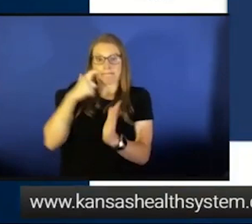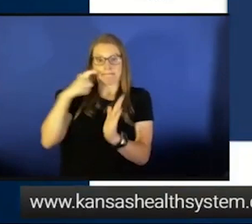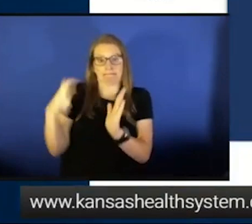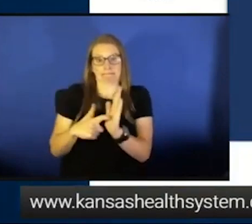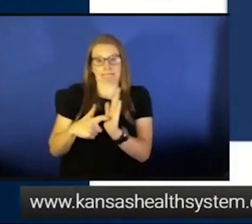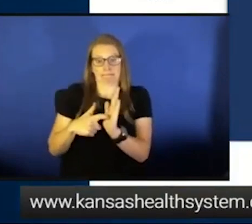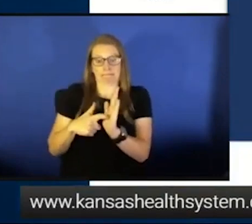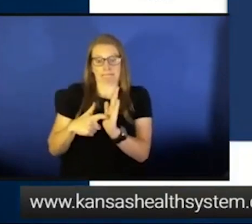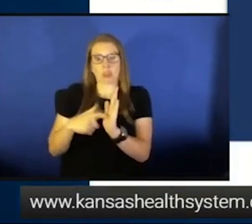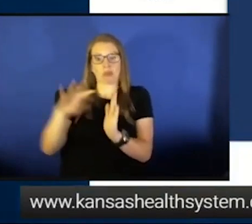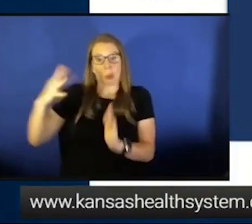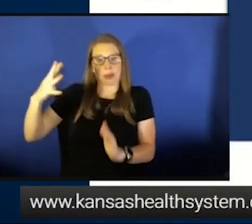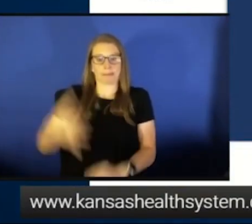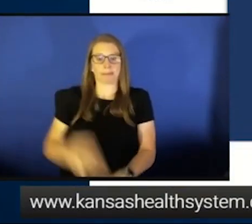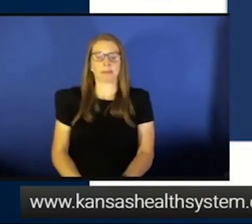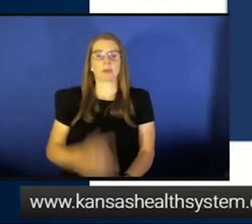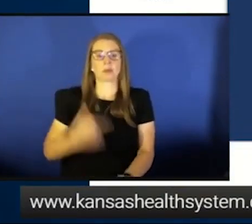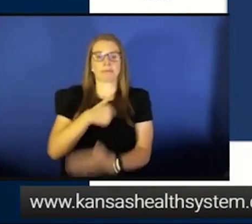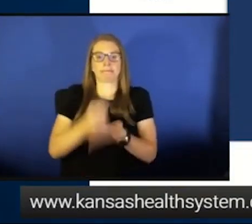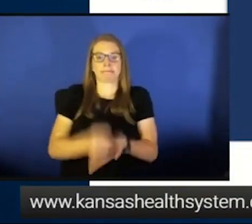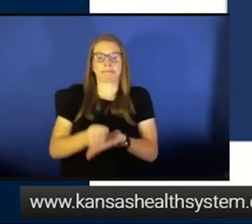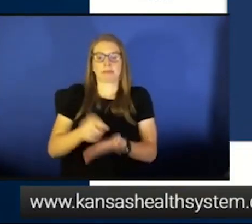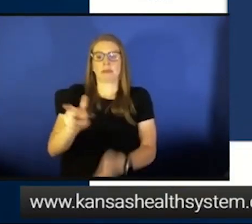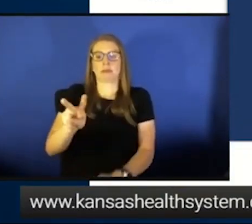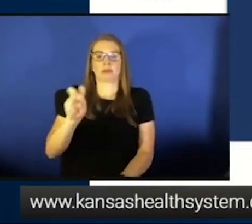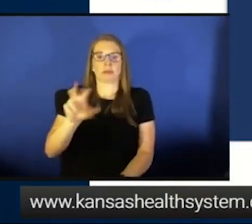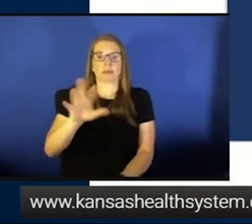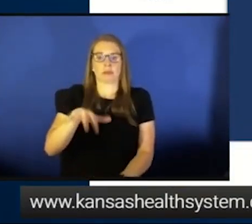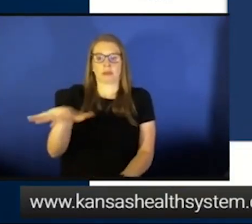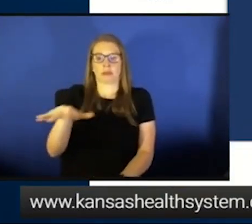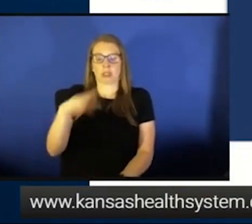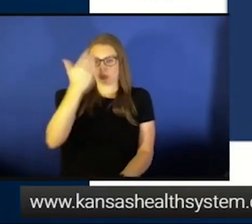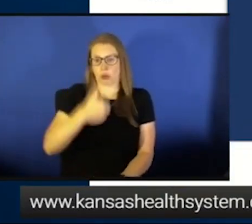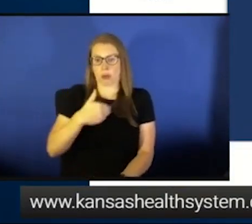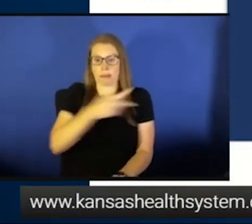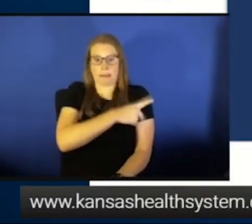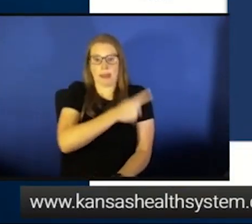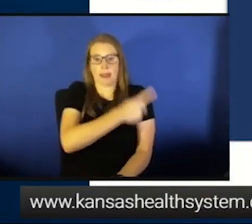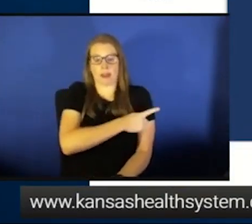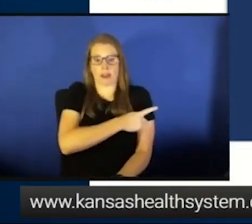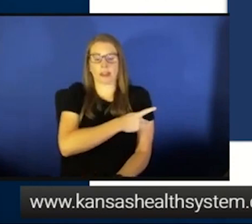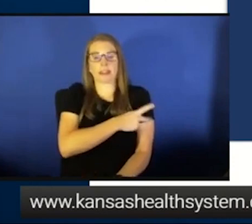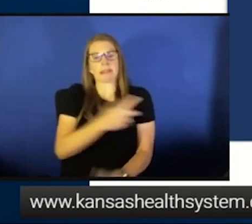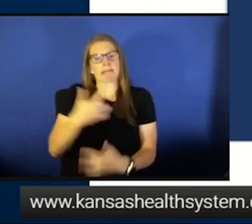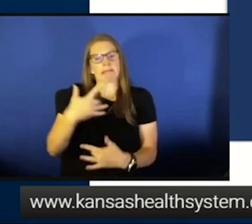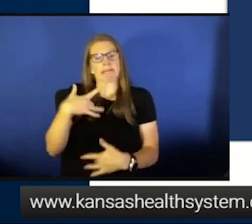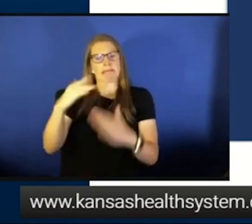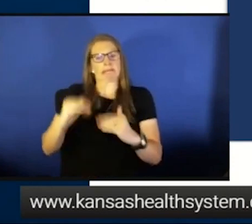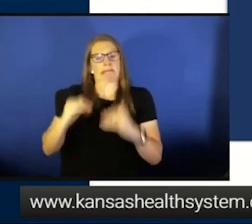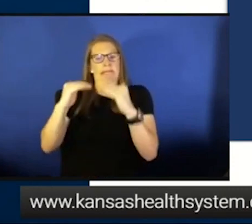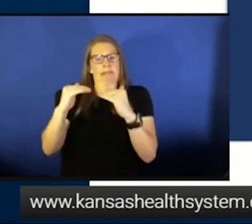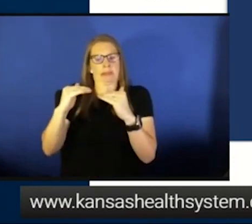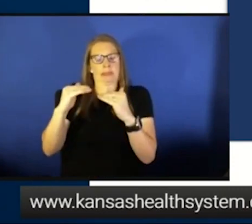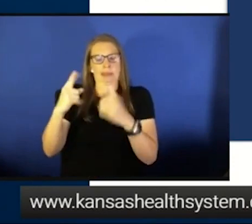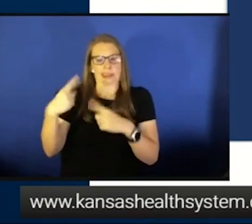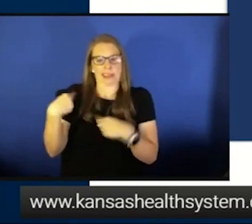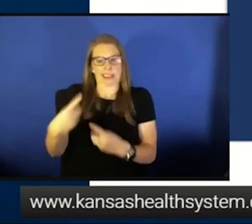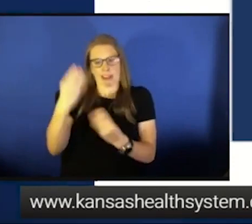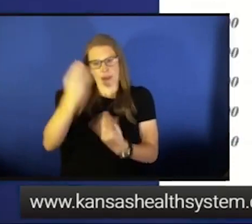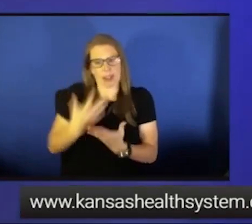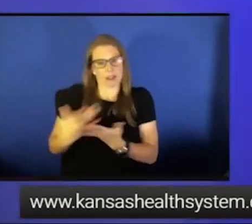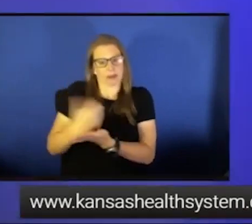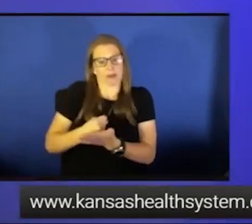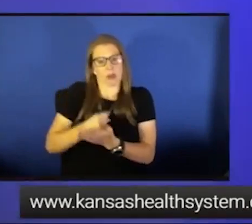we have treated at least 255 stroke patients, and that number is likely higher since this information was gathered back